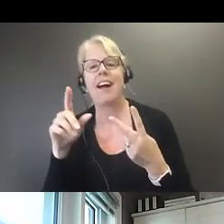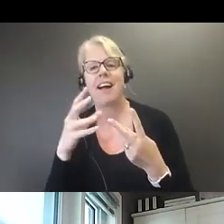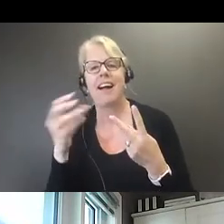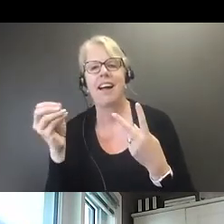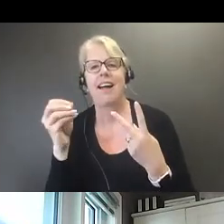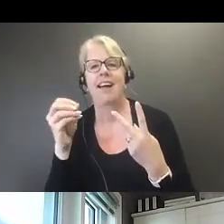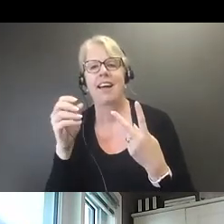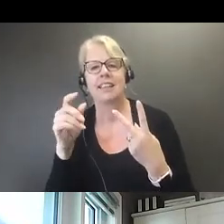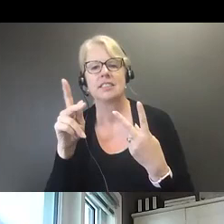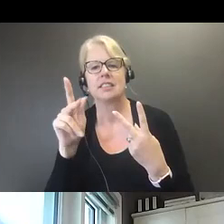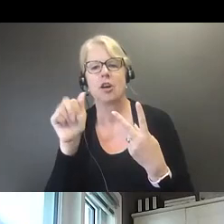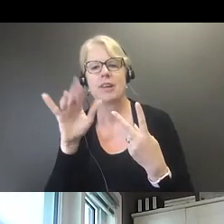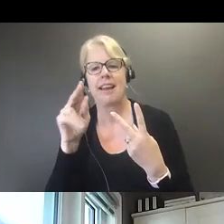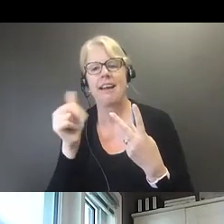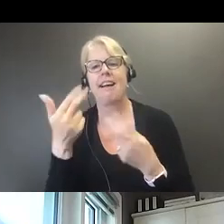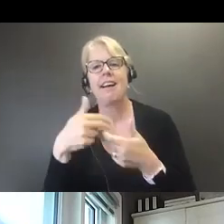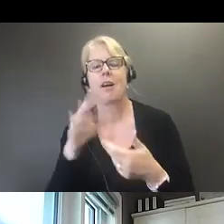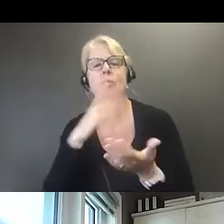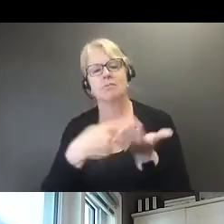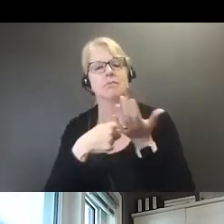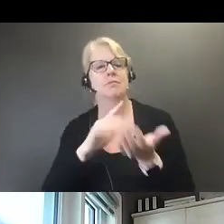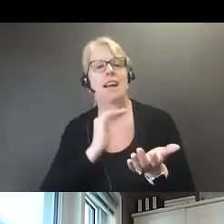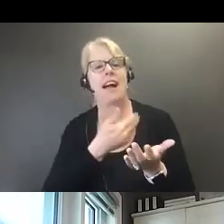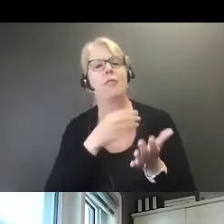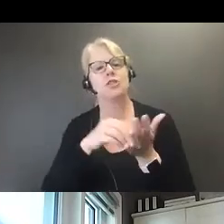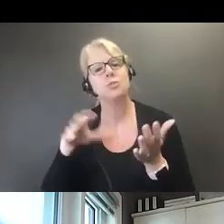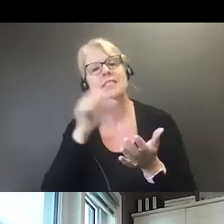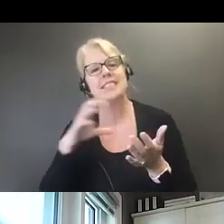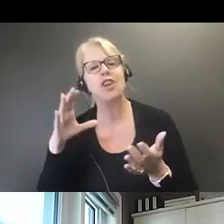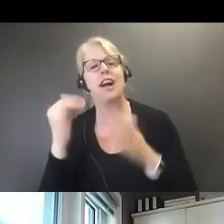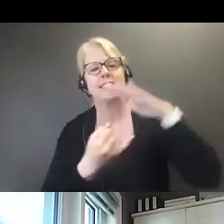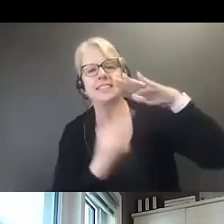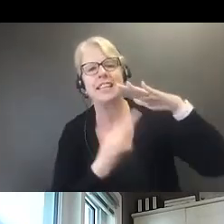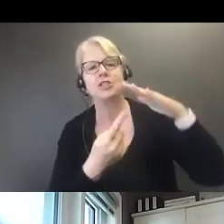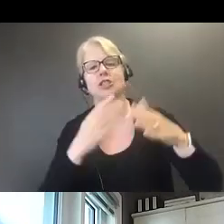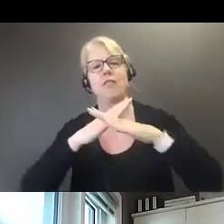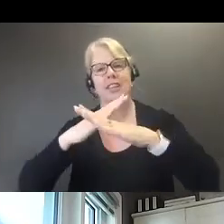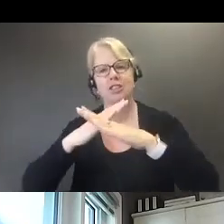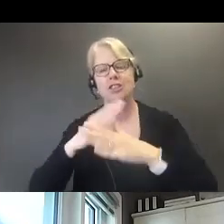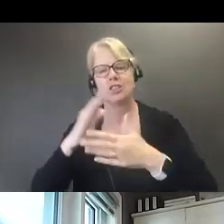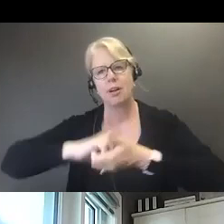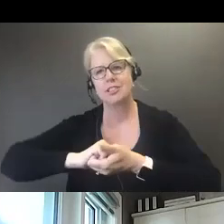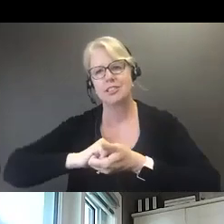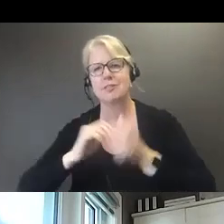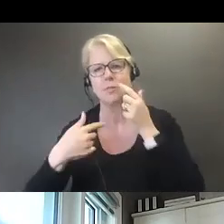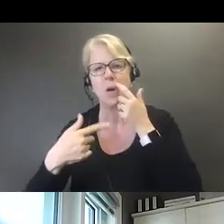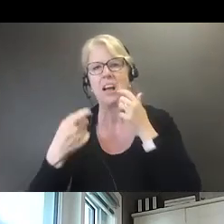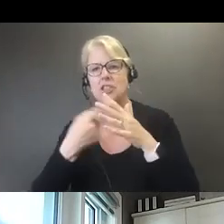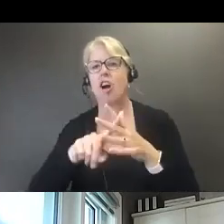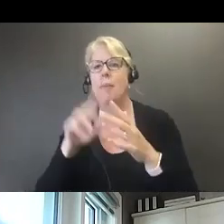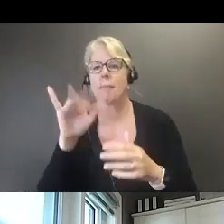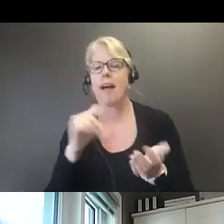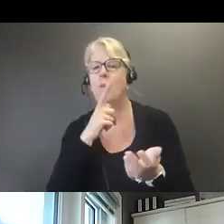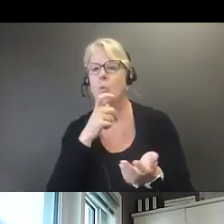speaking about the Student Senior Isolation Prevention Partnership, which is an initiative started by medical